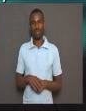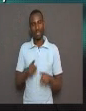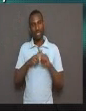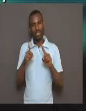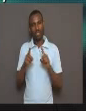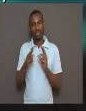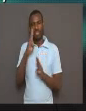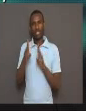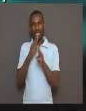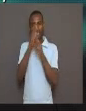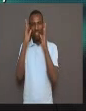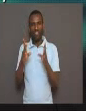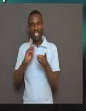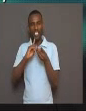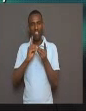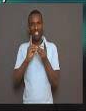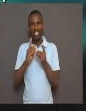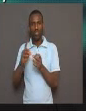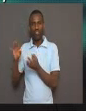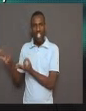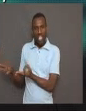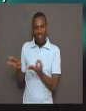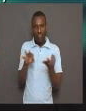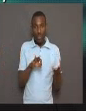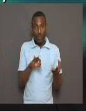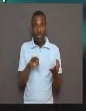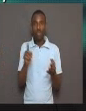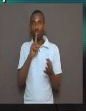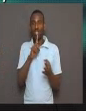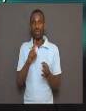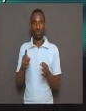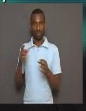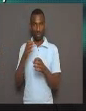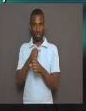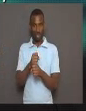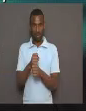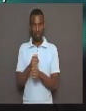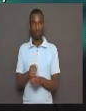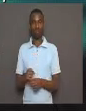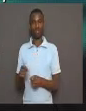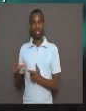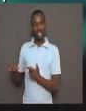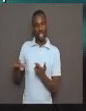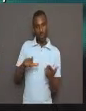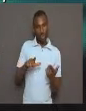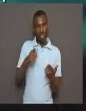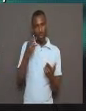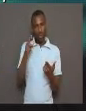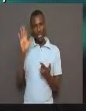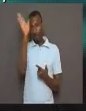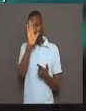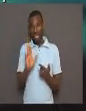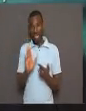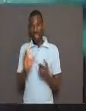scientific definition of a fluid includes either a liquid or a gas.